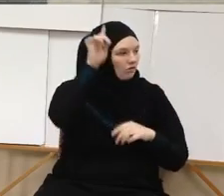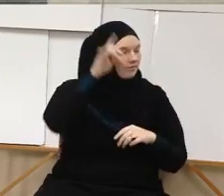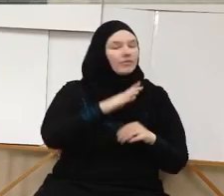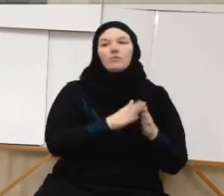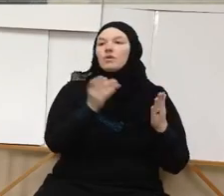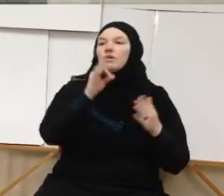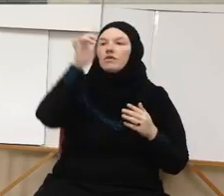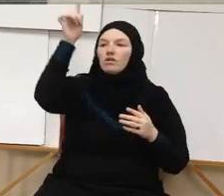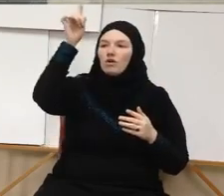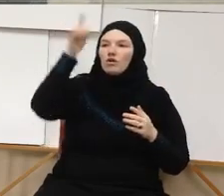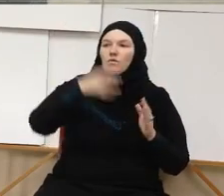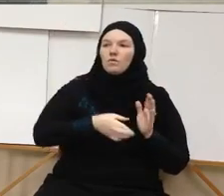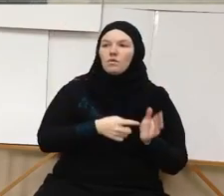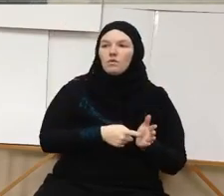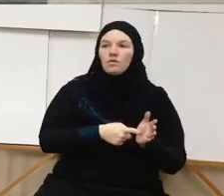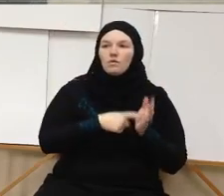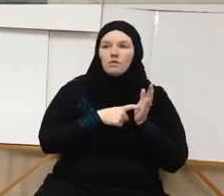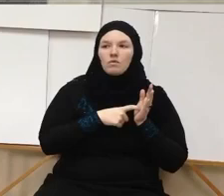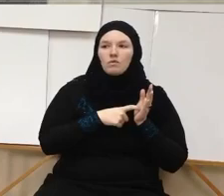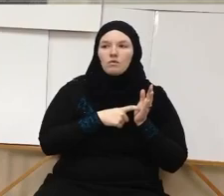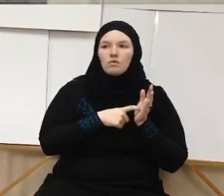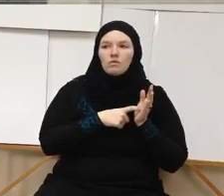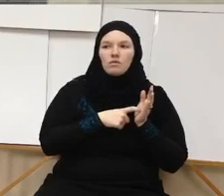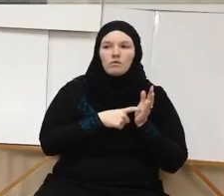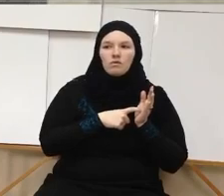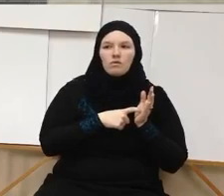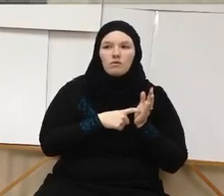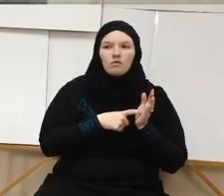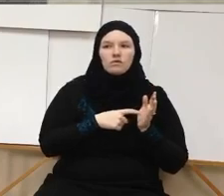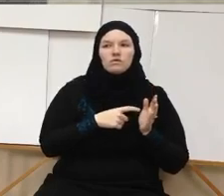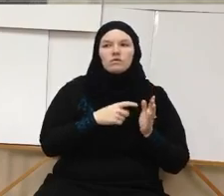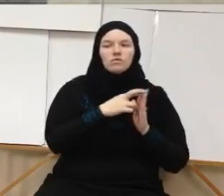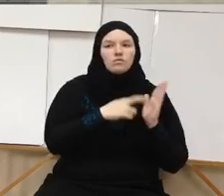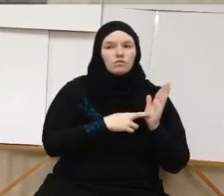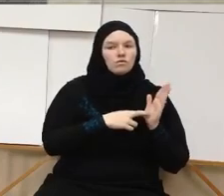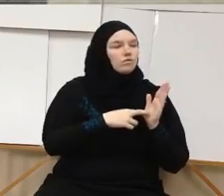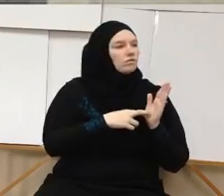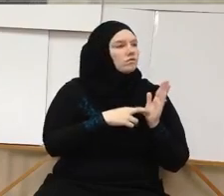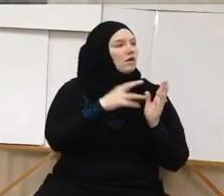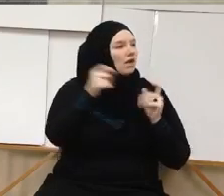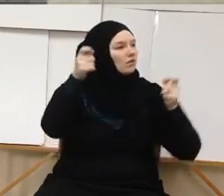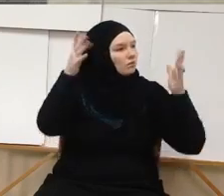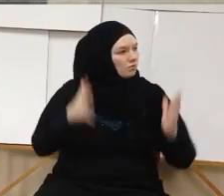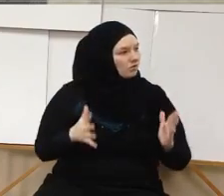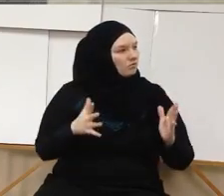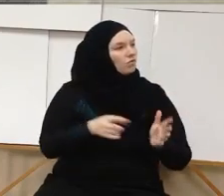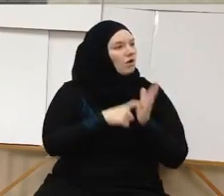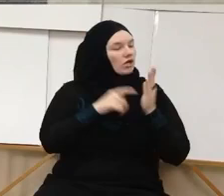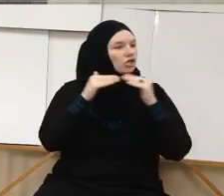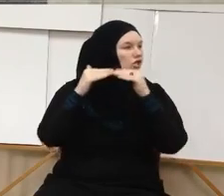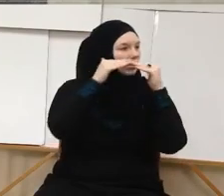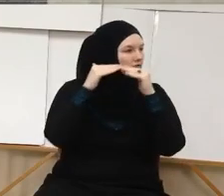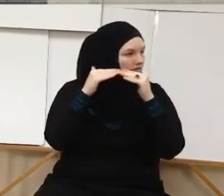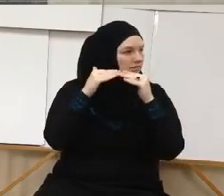Allah requires justice between the ruled and the ruler, requires justice in distribution